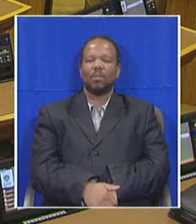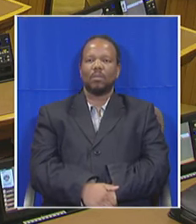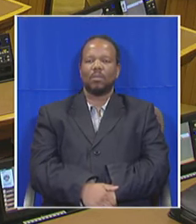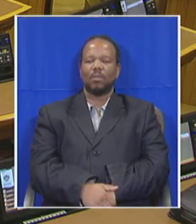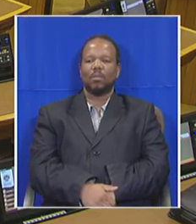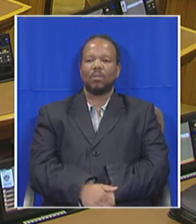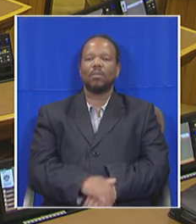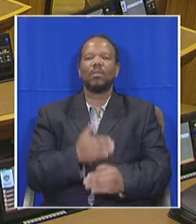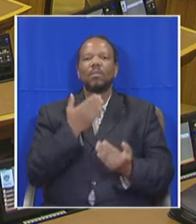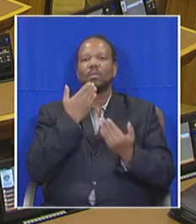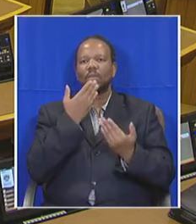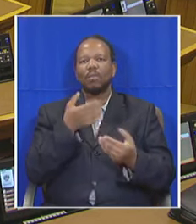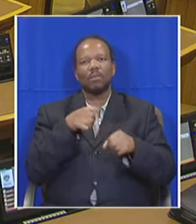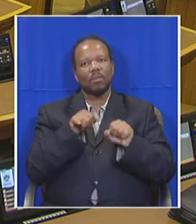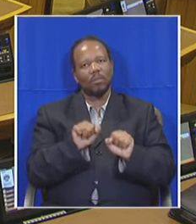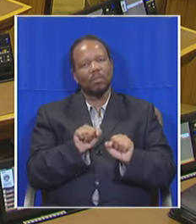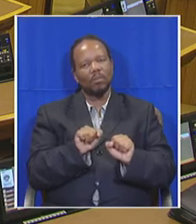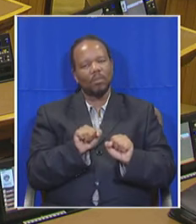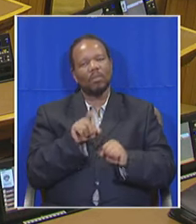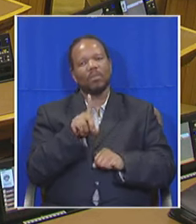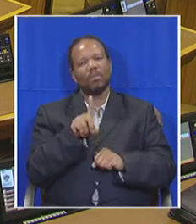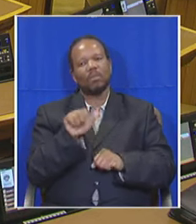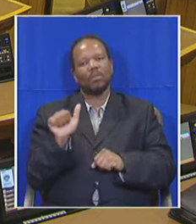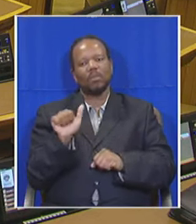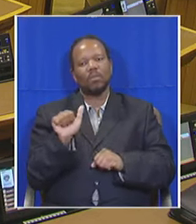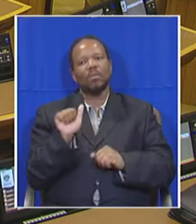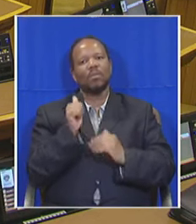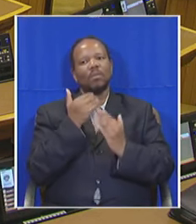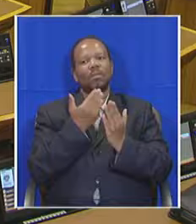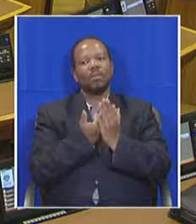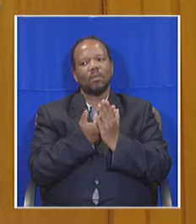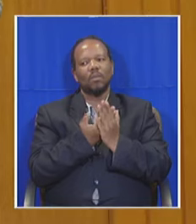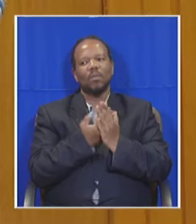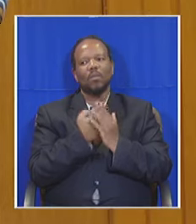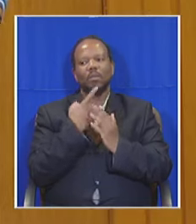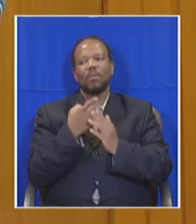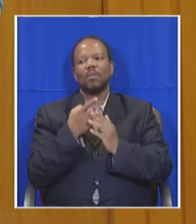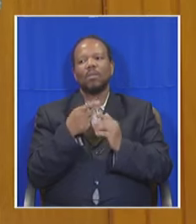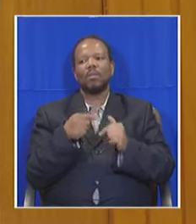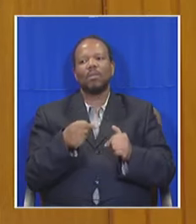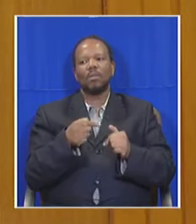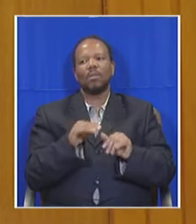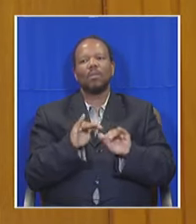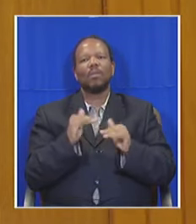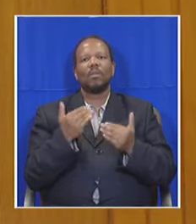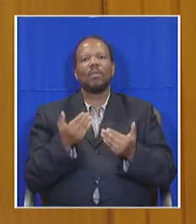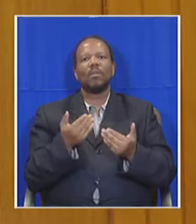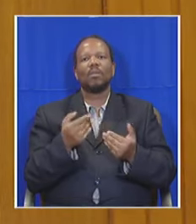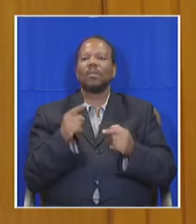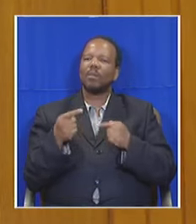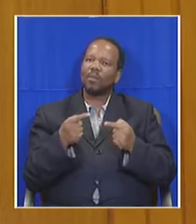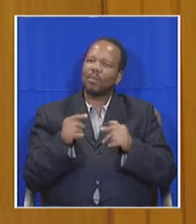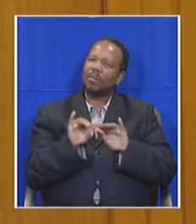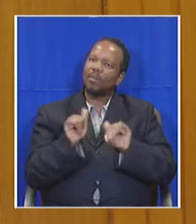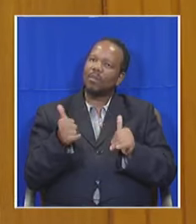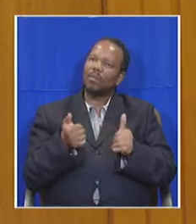Thank you, Chairperson. I hereby move on behalf of the Democratic Alliance that at its next sitting, this House debates the shockingly high youth unemployment